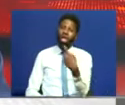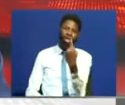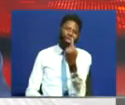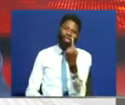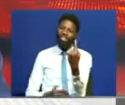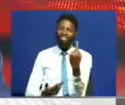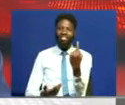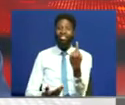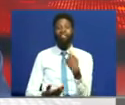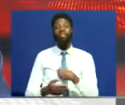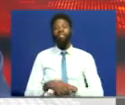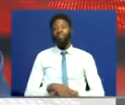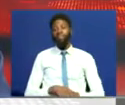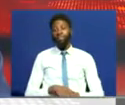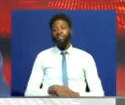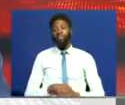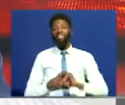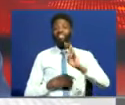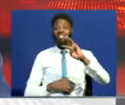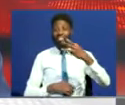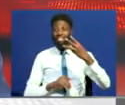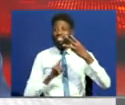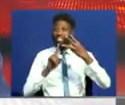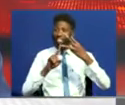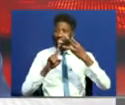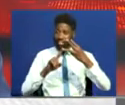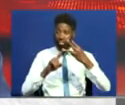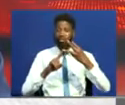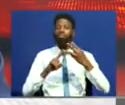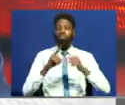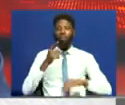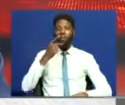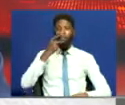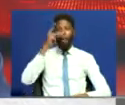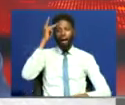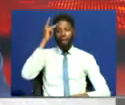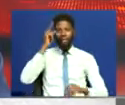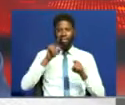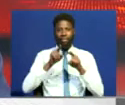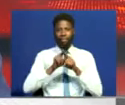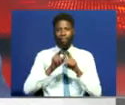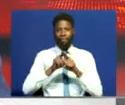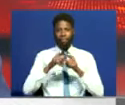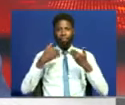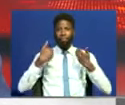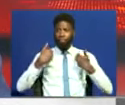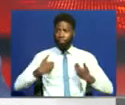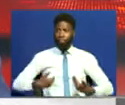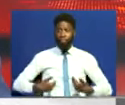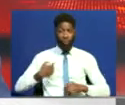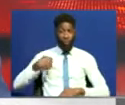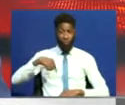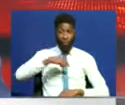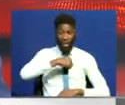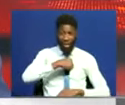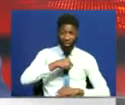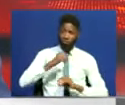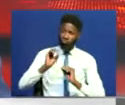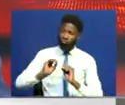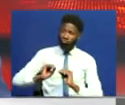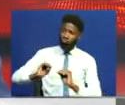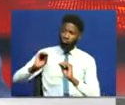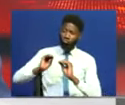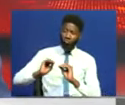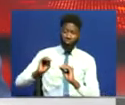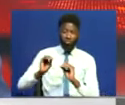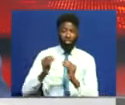to be to the side of parents like me. Have, mm-hmm, we done our parenting properly? Mm-hmm. Is this the generation that has